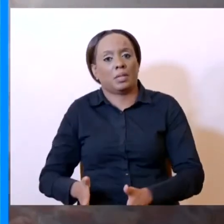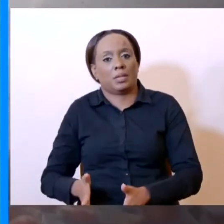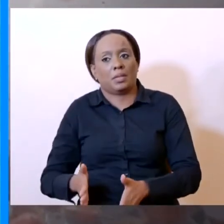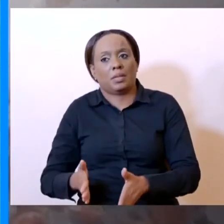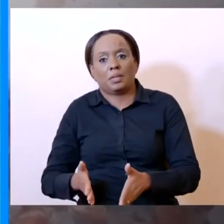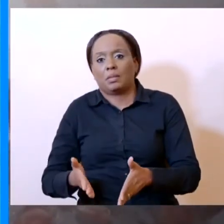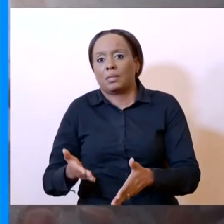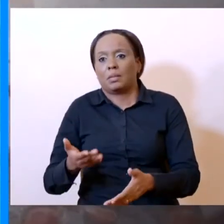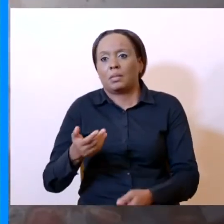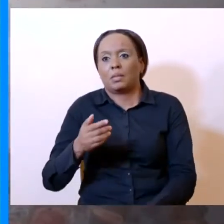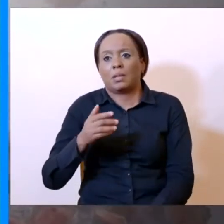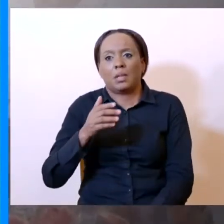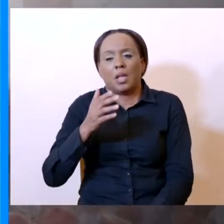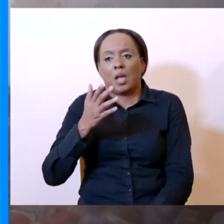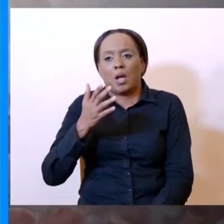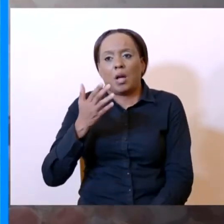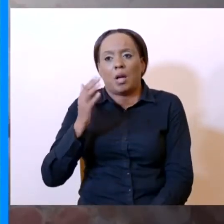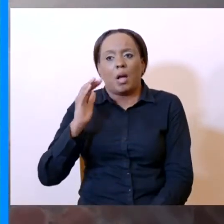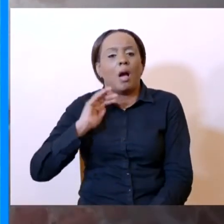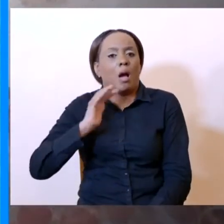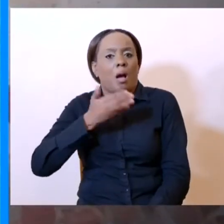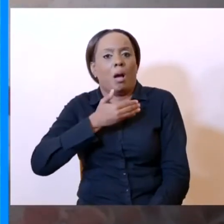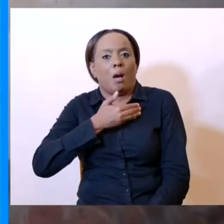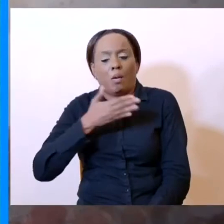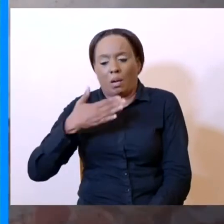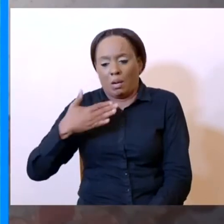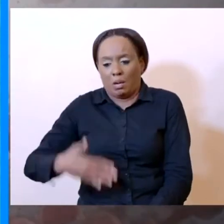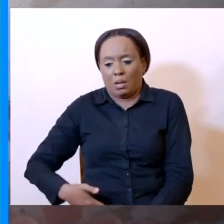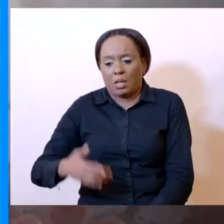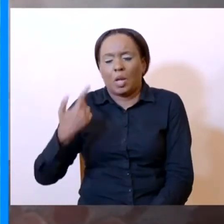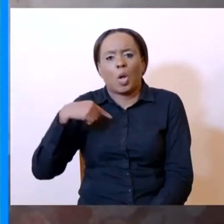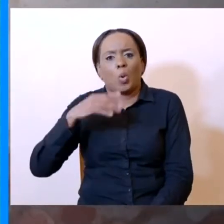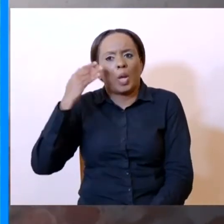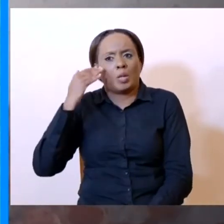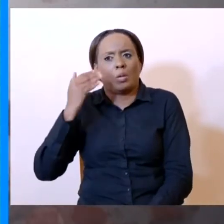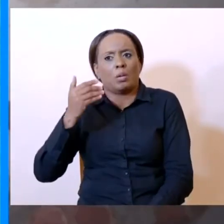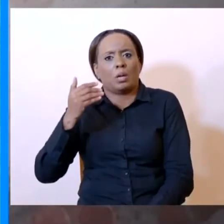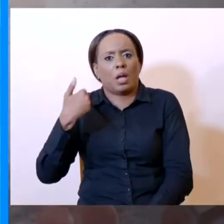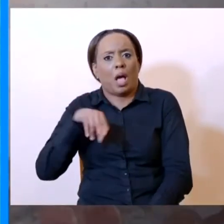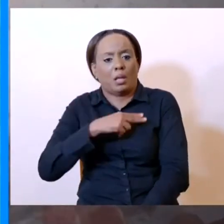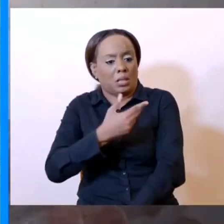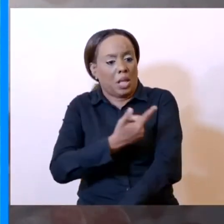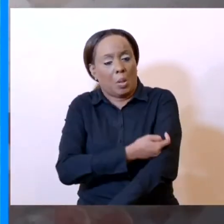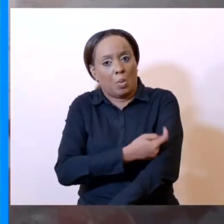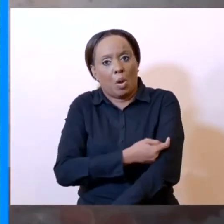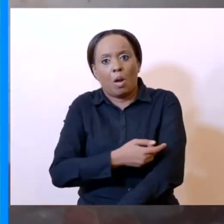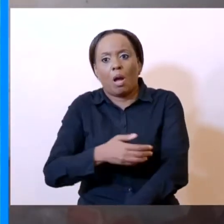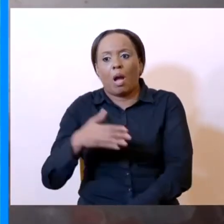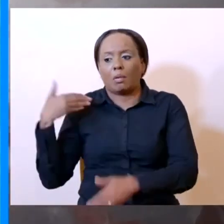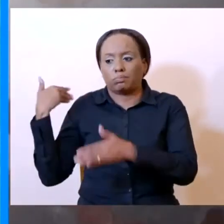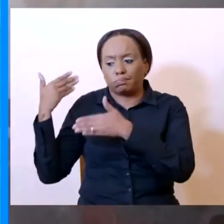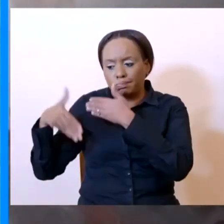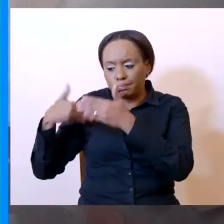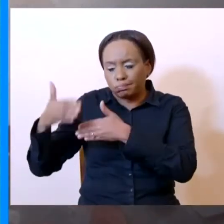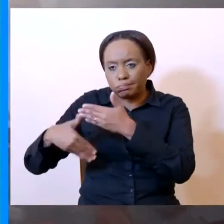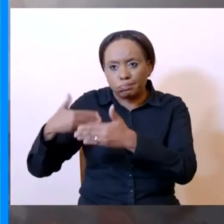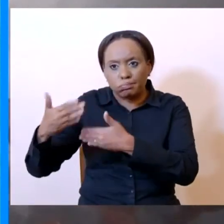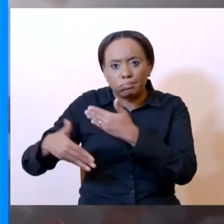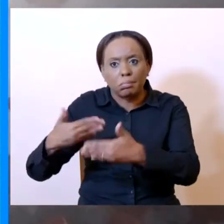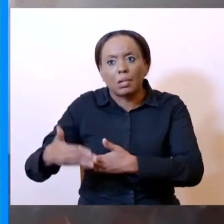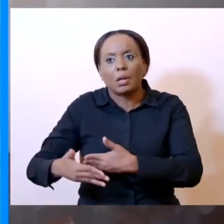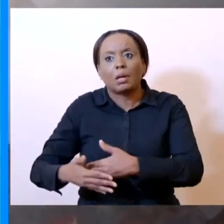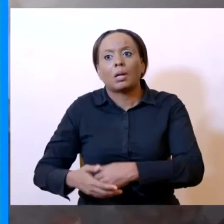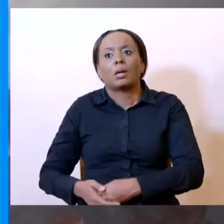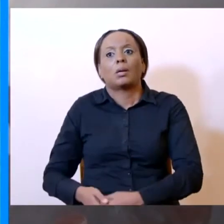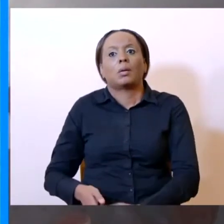very little immunity. And using this fact, we then know that this population is not only at risk of developing